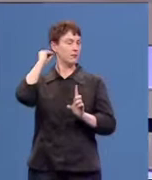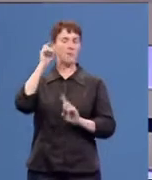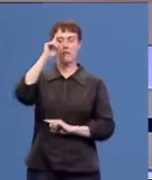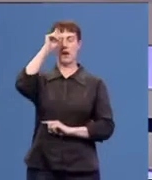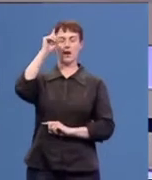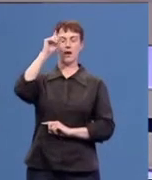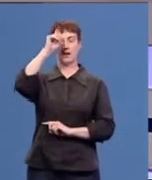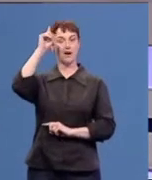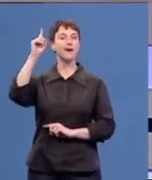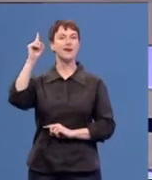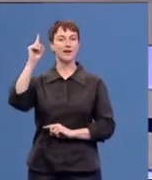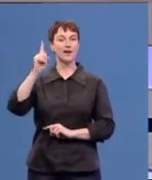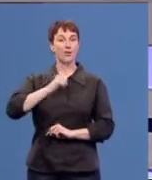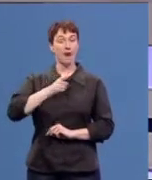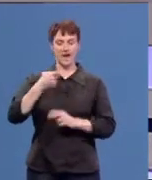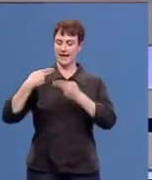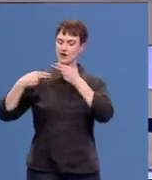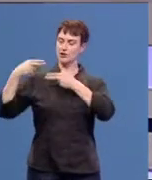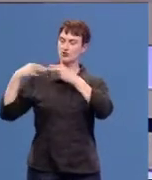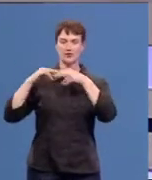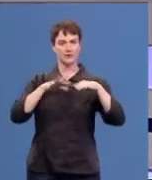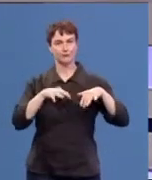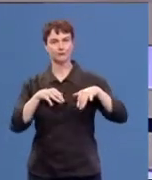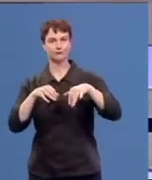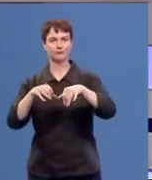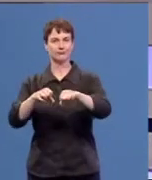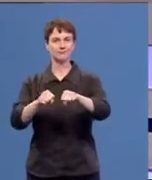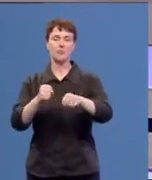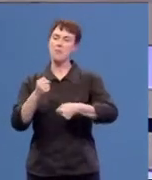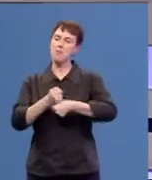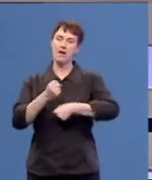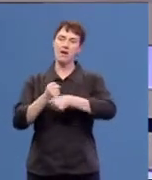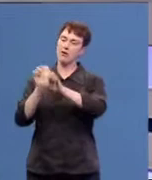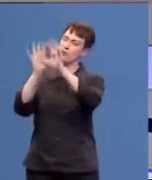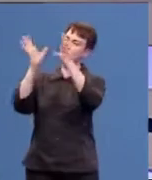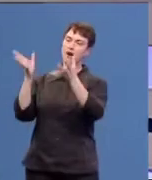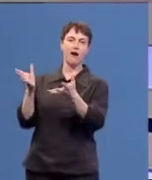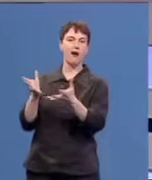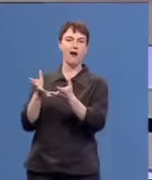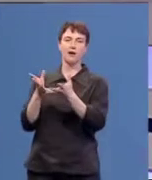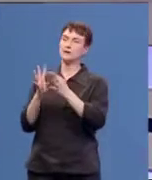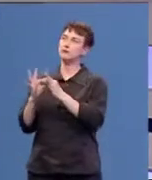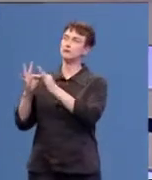took history in his own hands and bent the arc of moral universe towards justice, end quote.